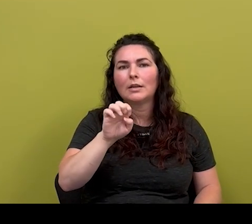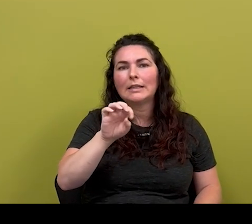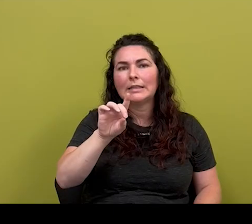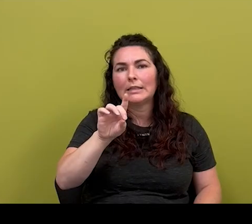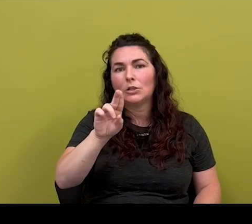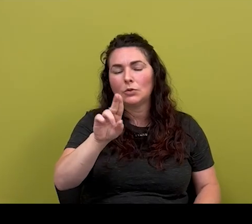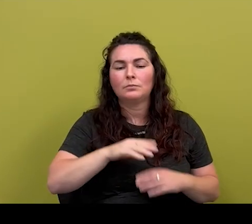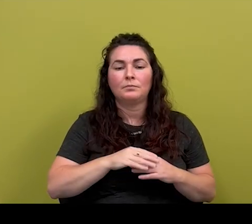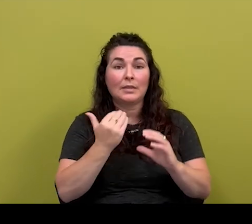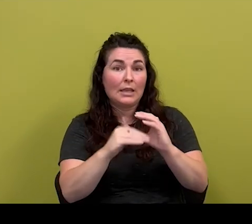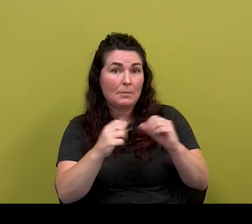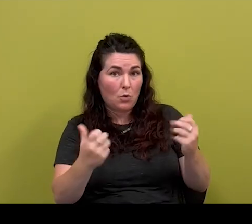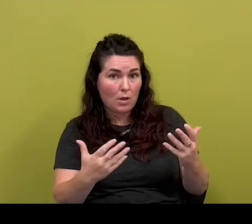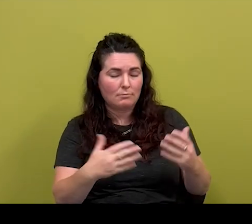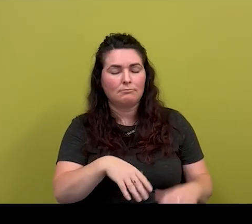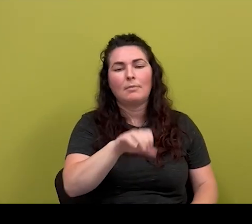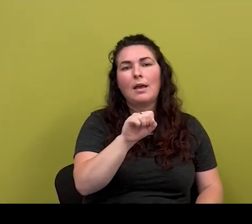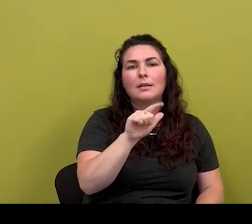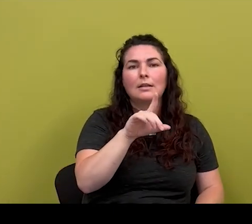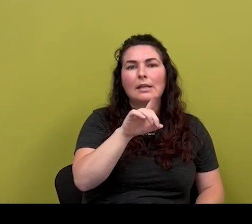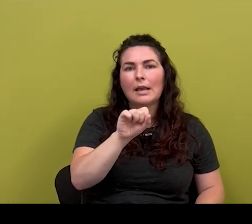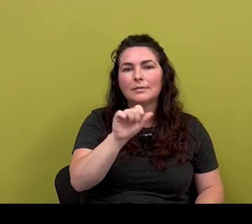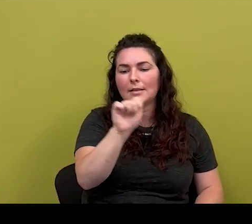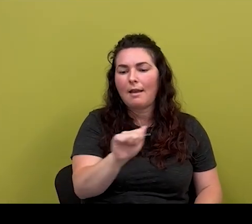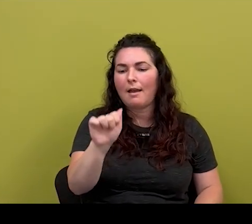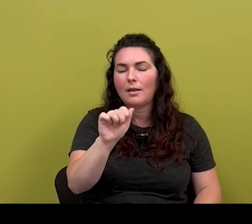slds.osu.edu, and our email address is